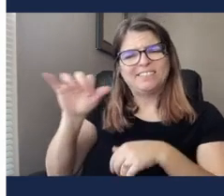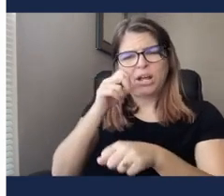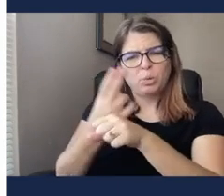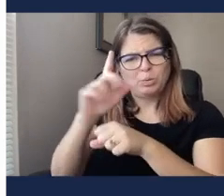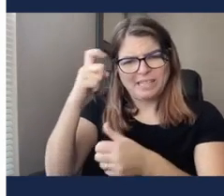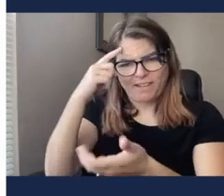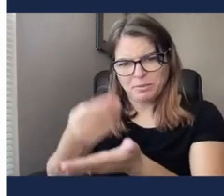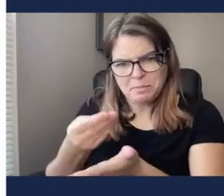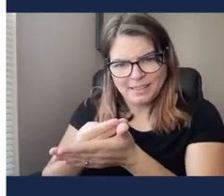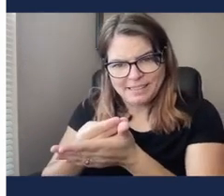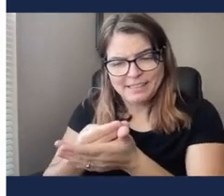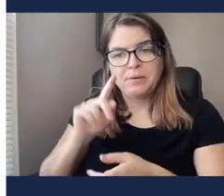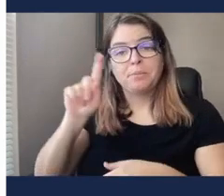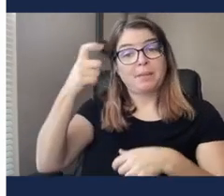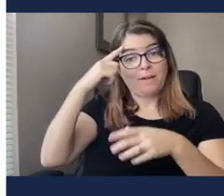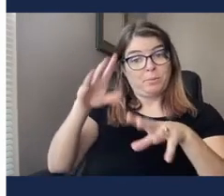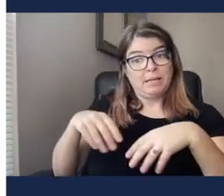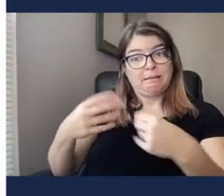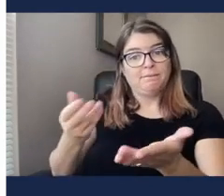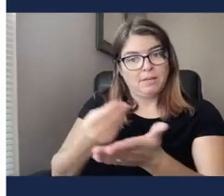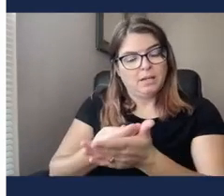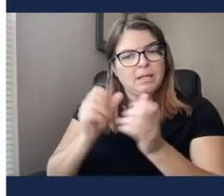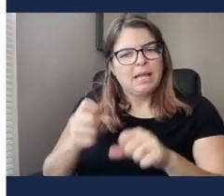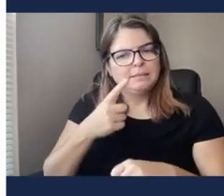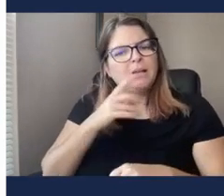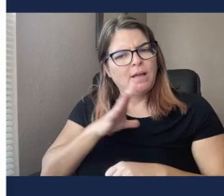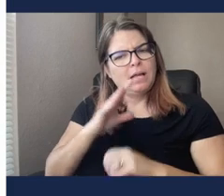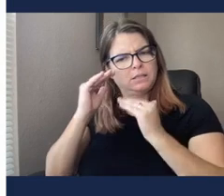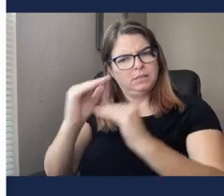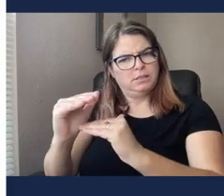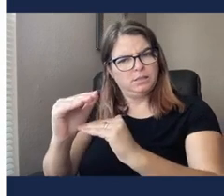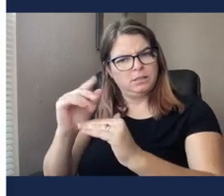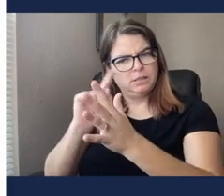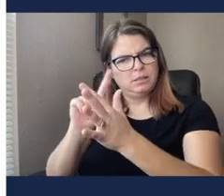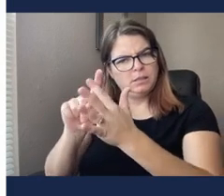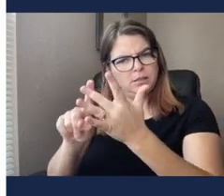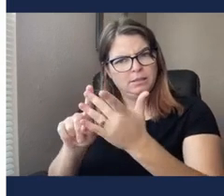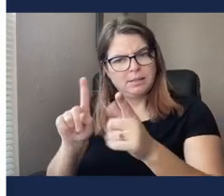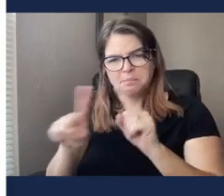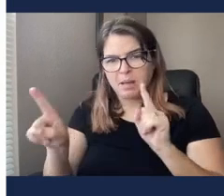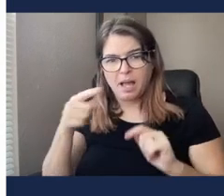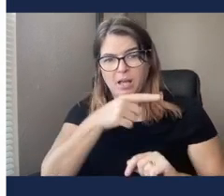government provides funding, it can say you can only use this money for certain things. But what